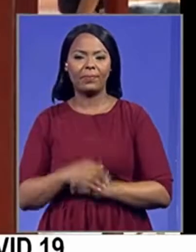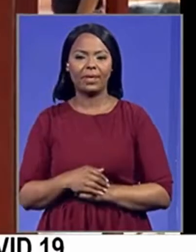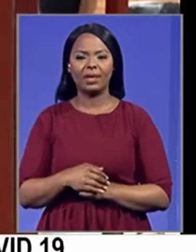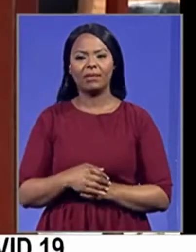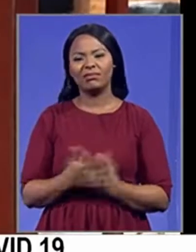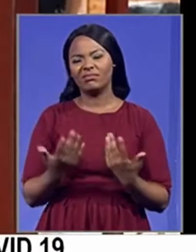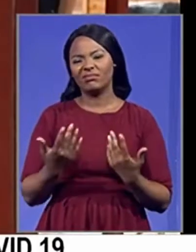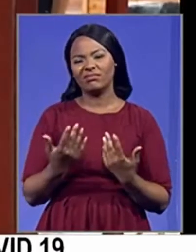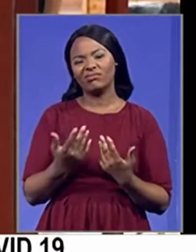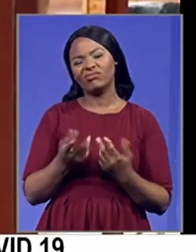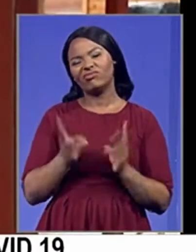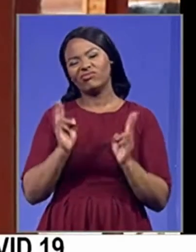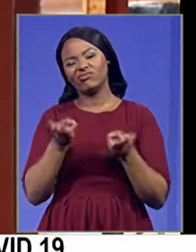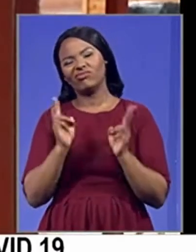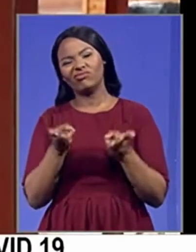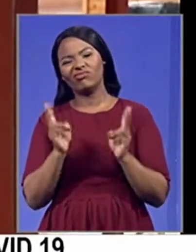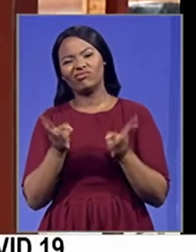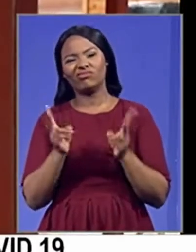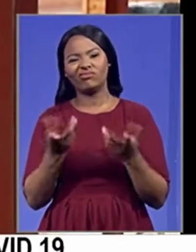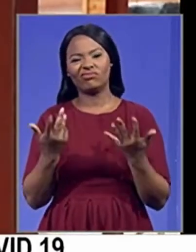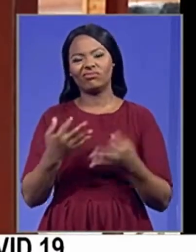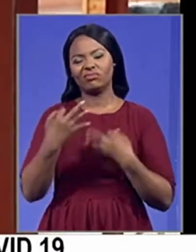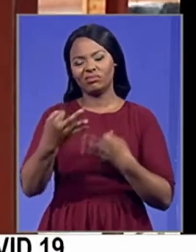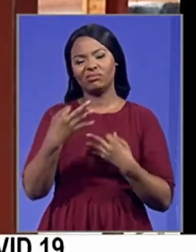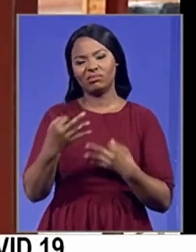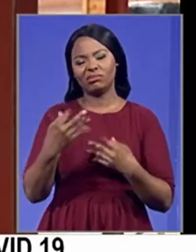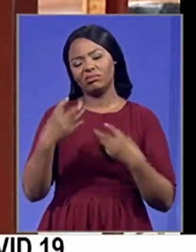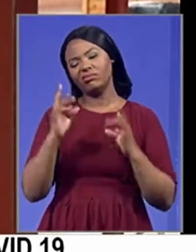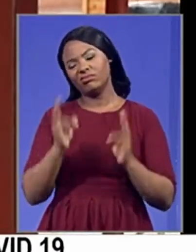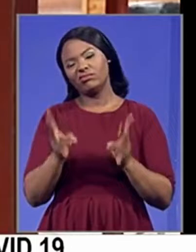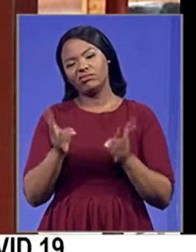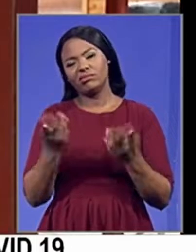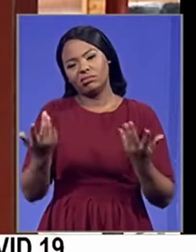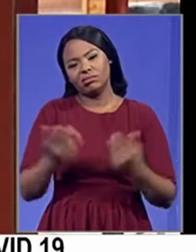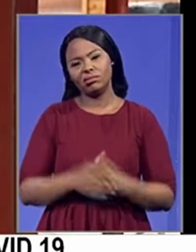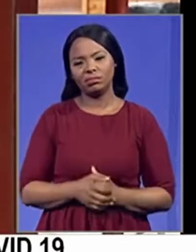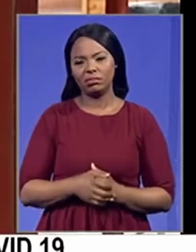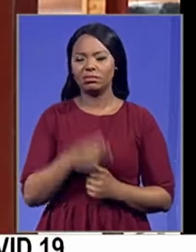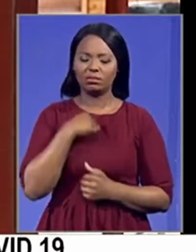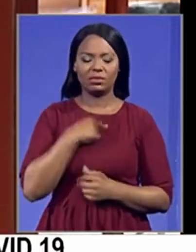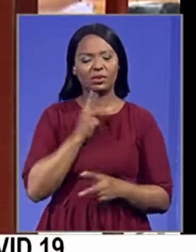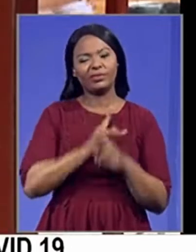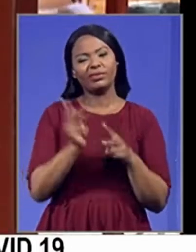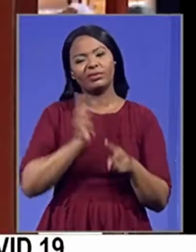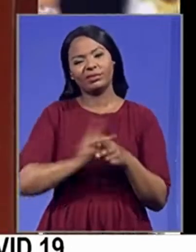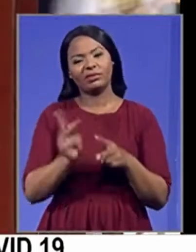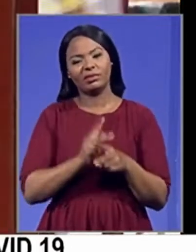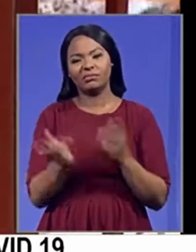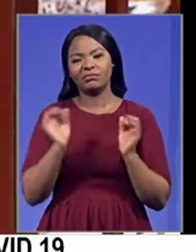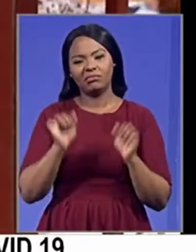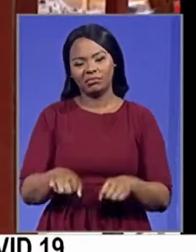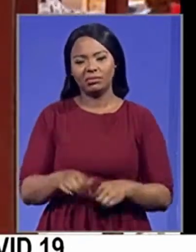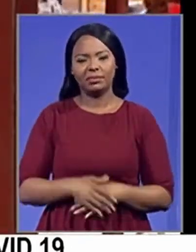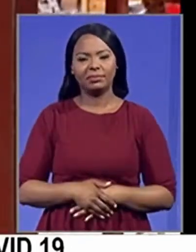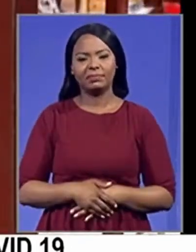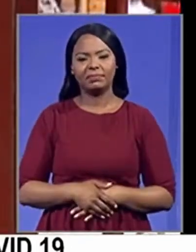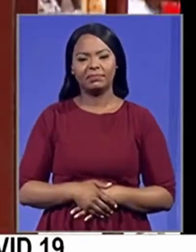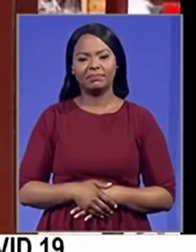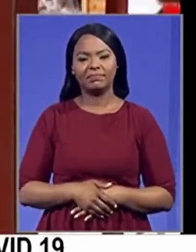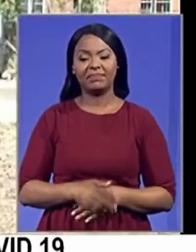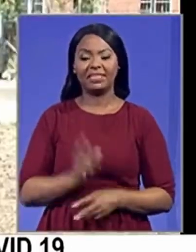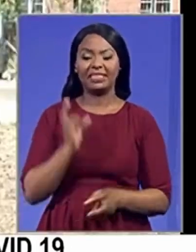standard se sharp because ke motse hantle because I was prepared and ke finally e sene se